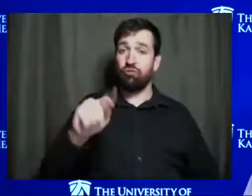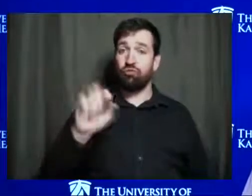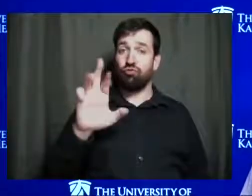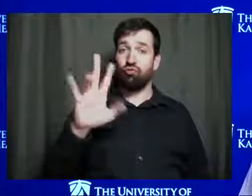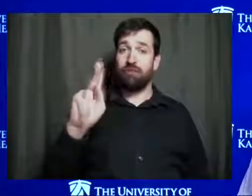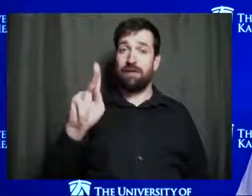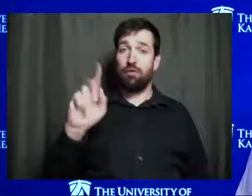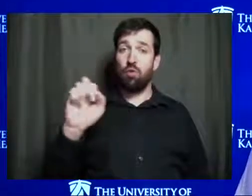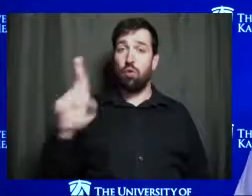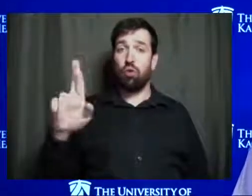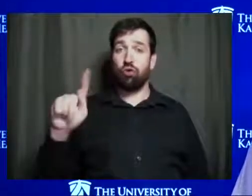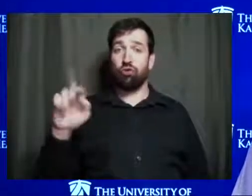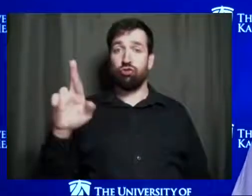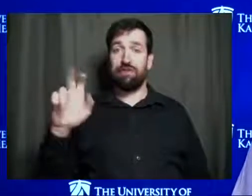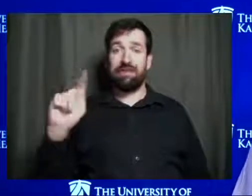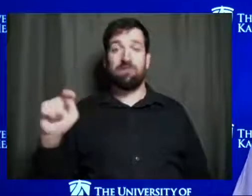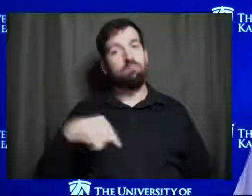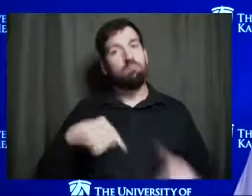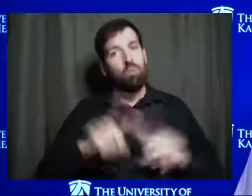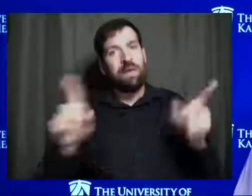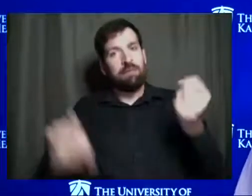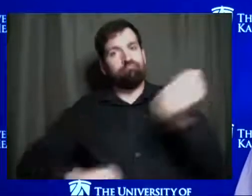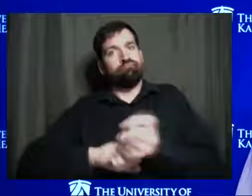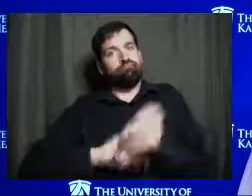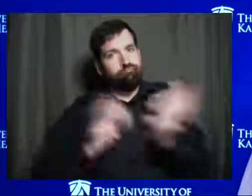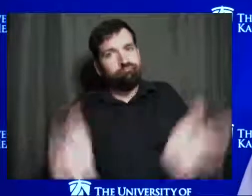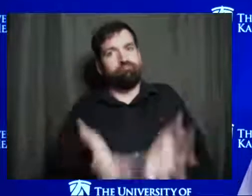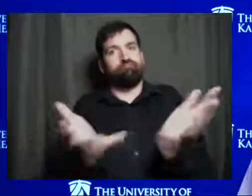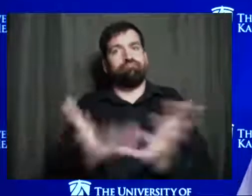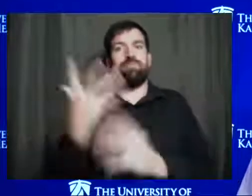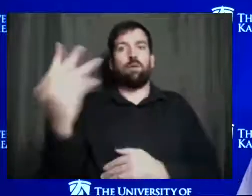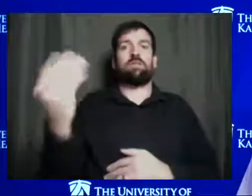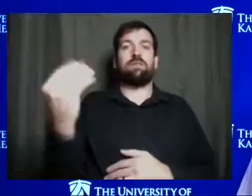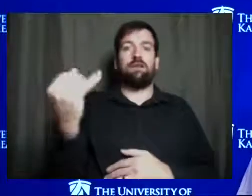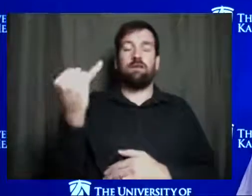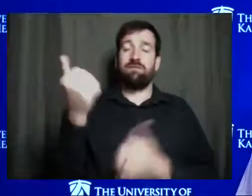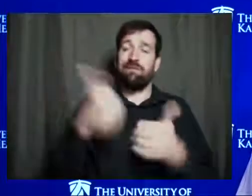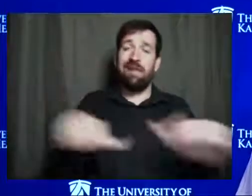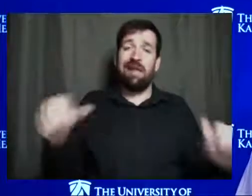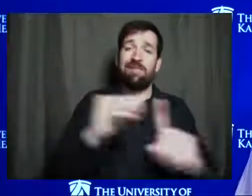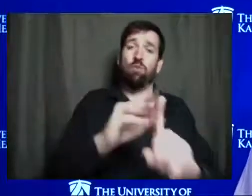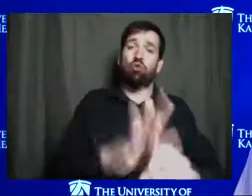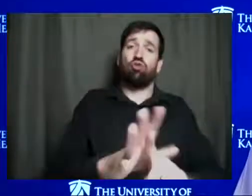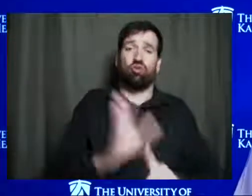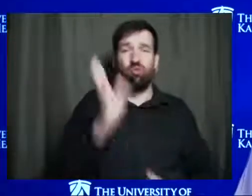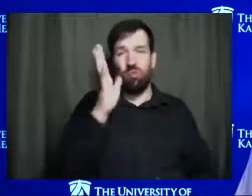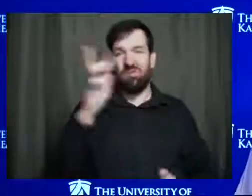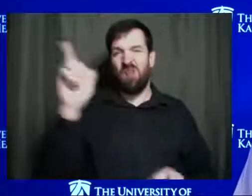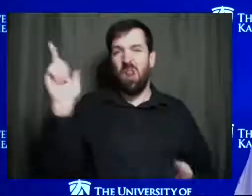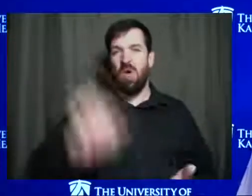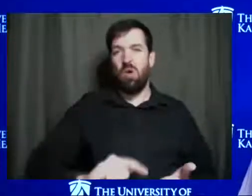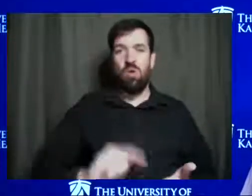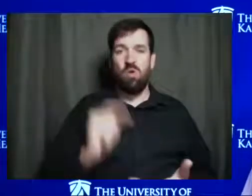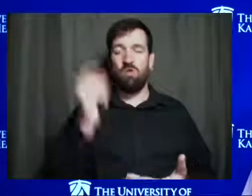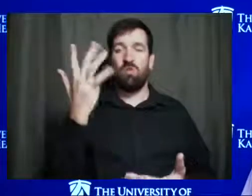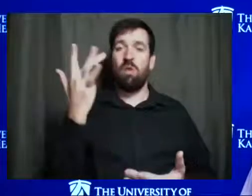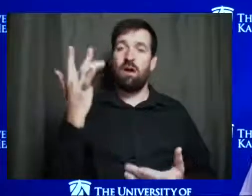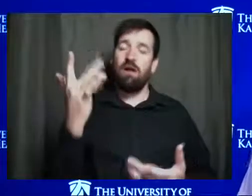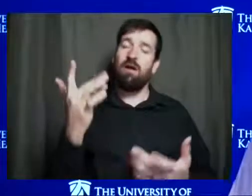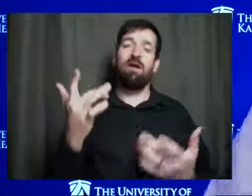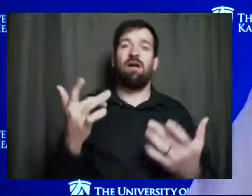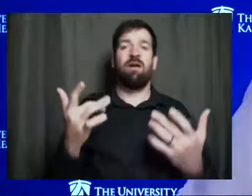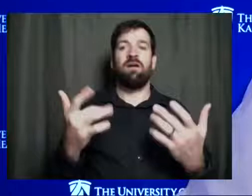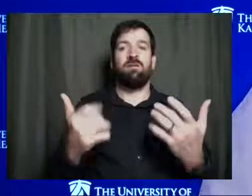for doing things outdoors and thought that any exposure from trick-or-treating itself was going to be pretty low because a majority of that does take